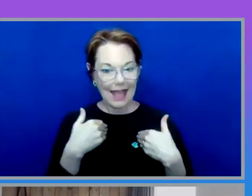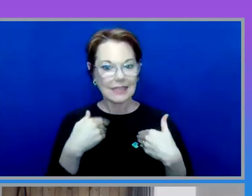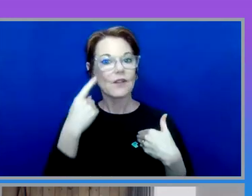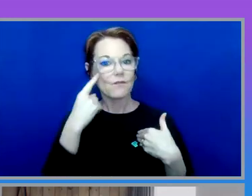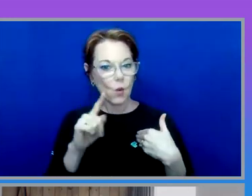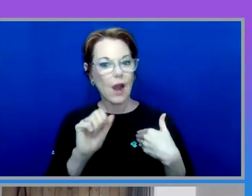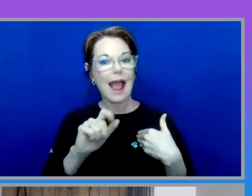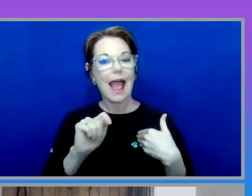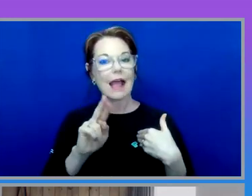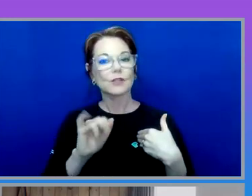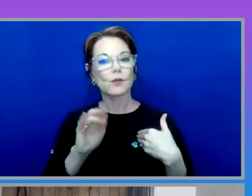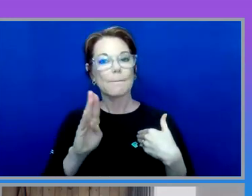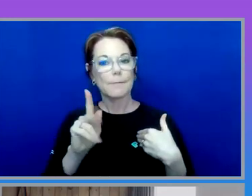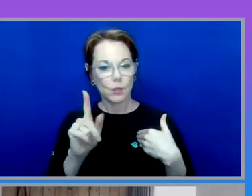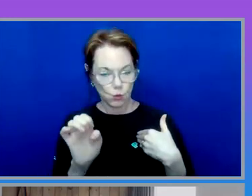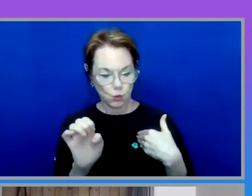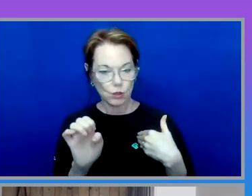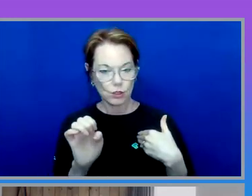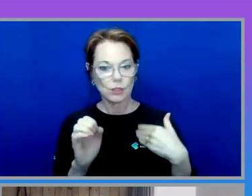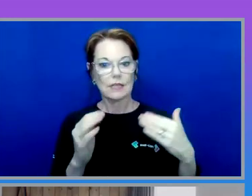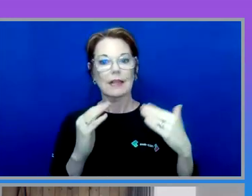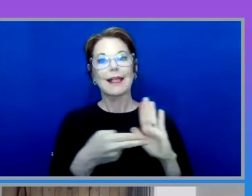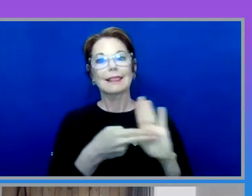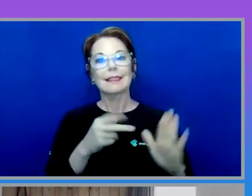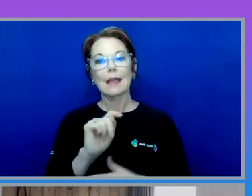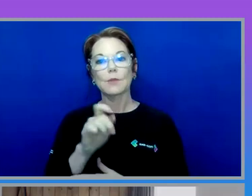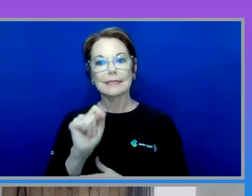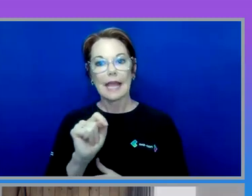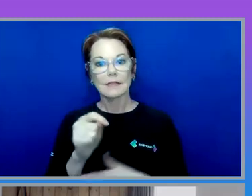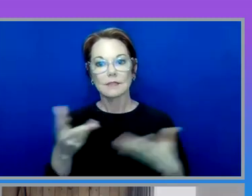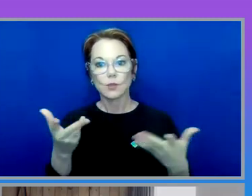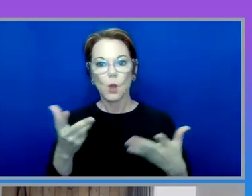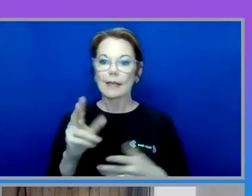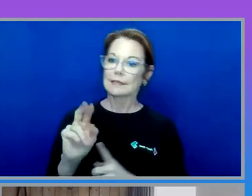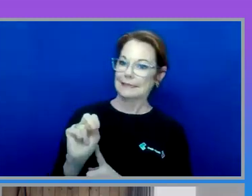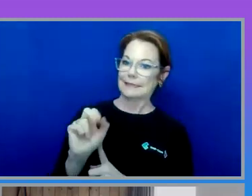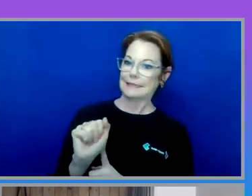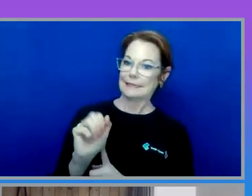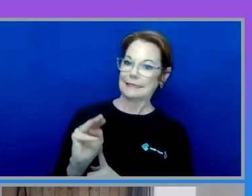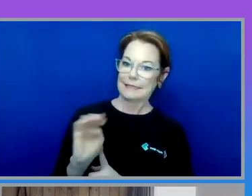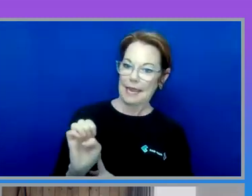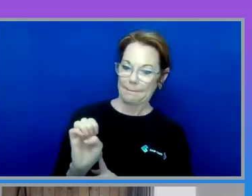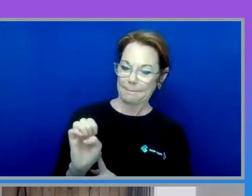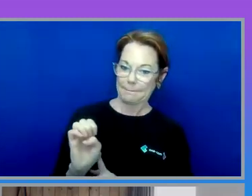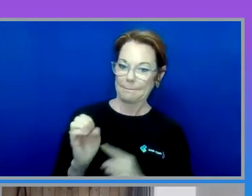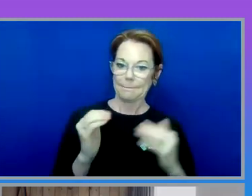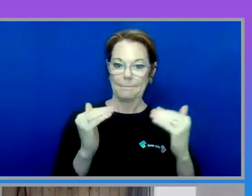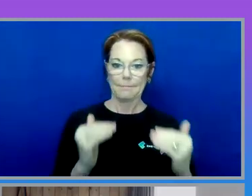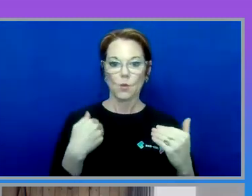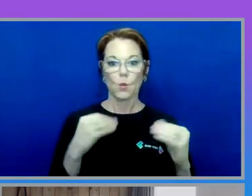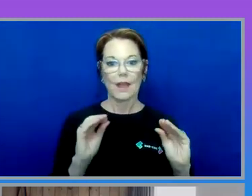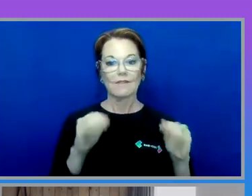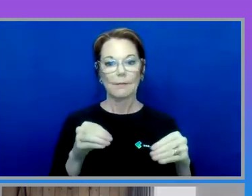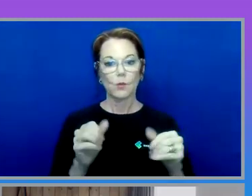attribute, and the label text is name. And then we have an input with the